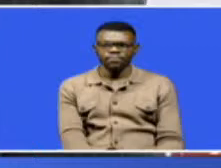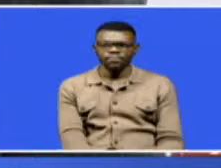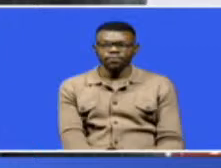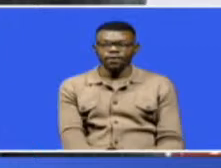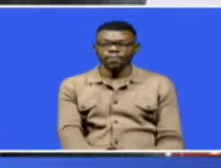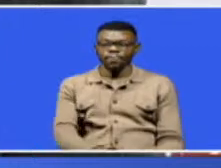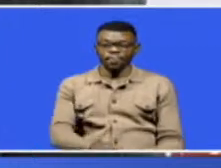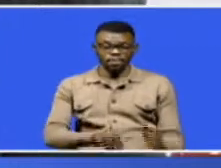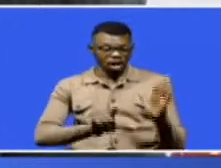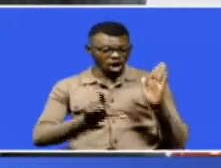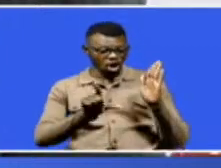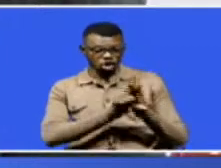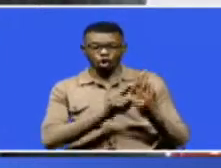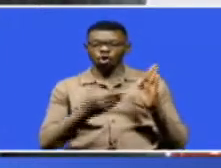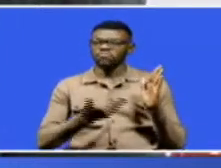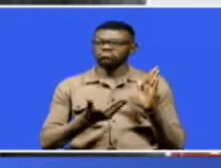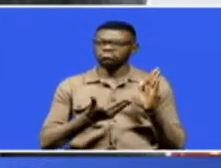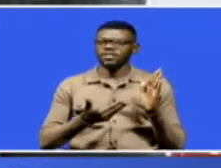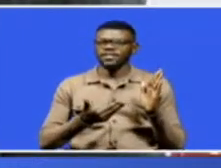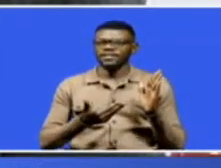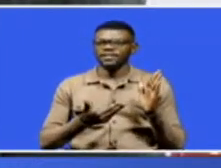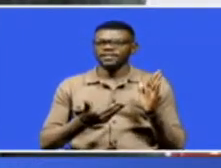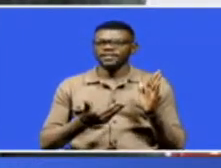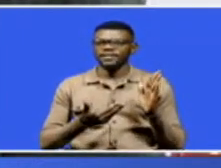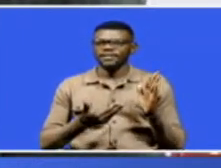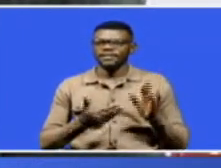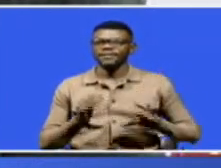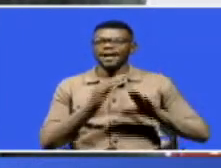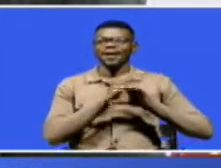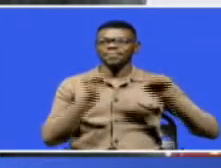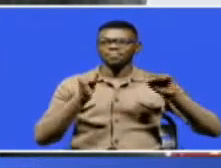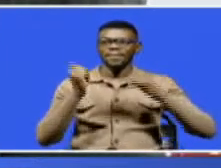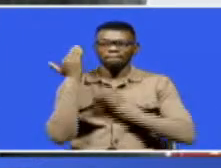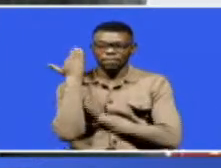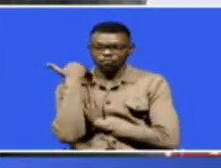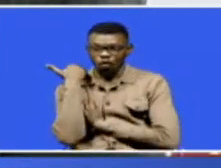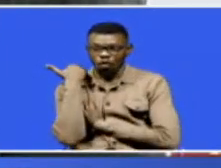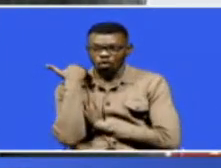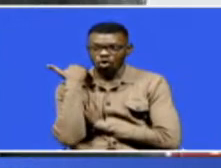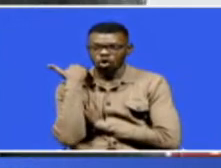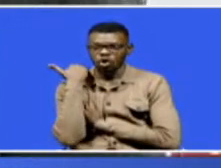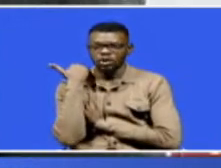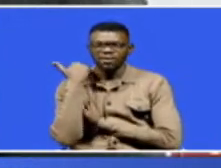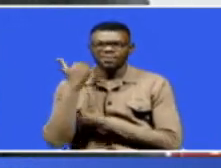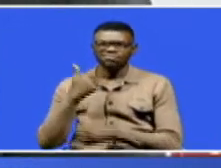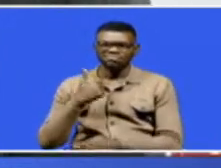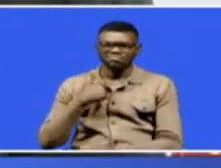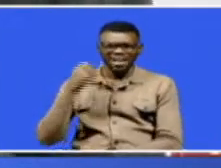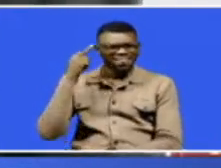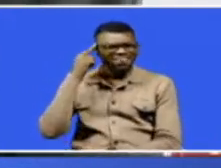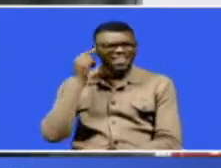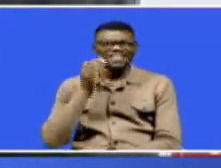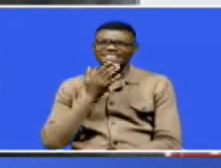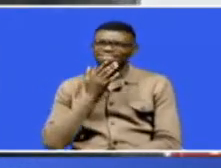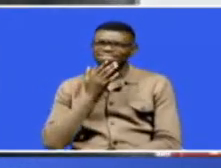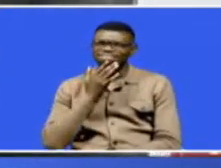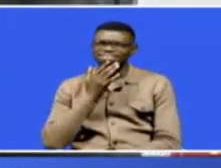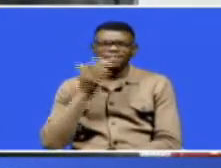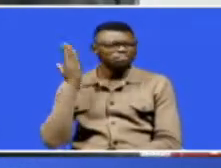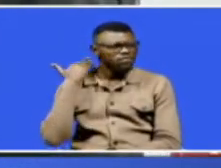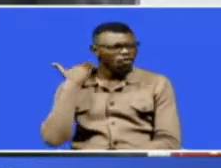in the law, the president at the time, I do not think, if I recall well,